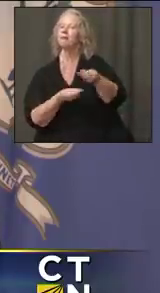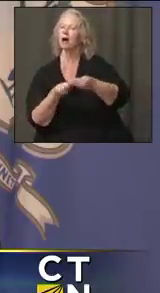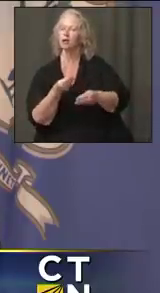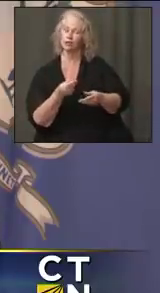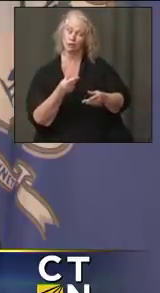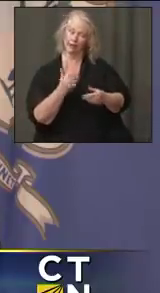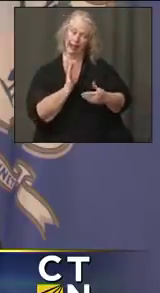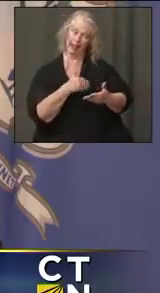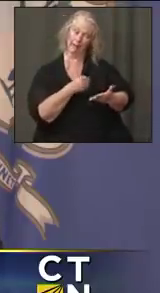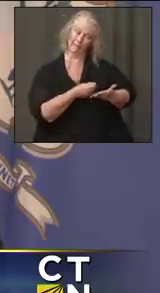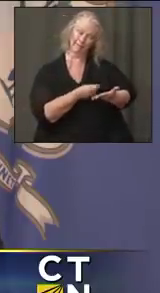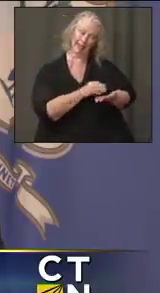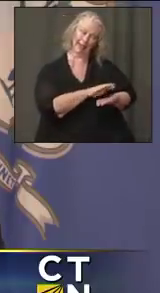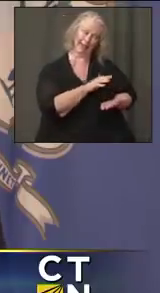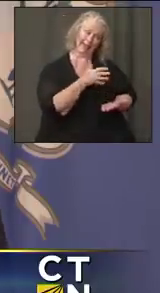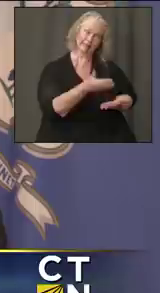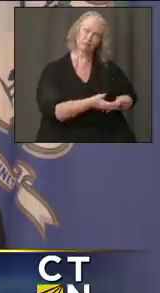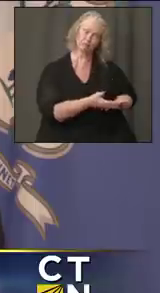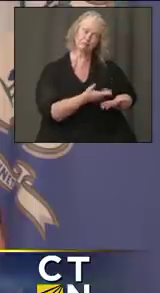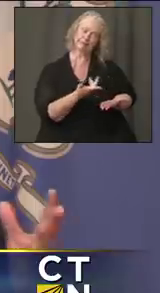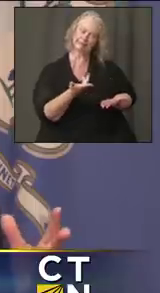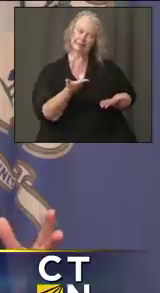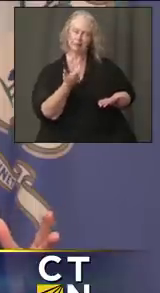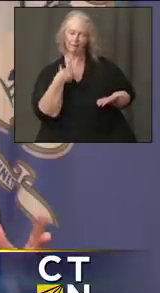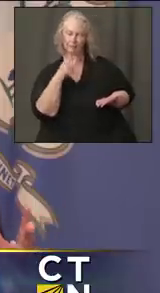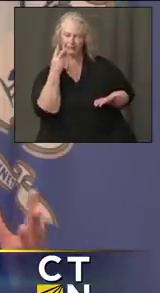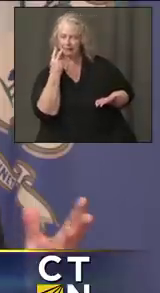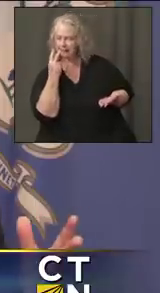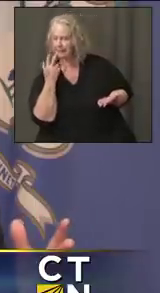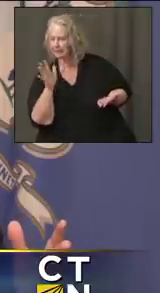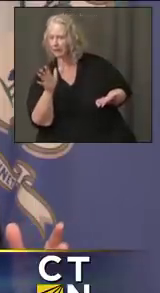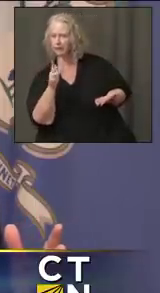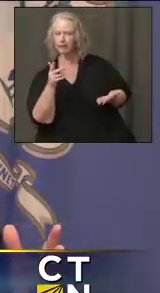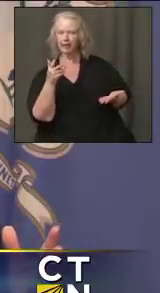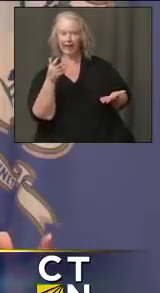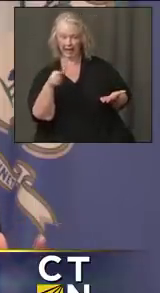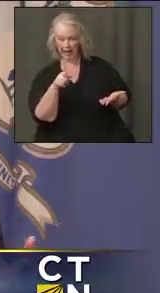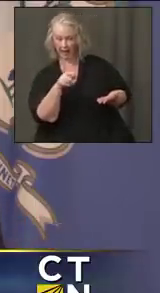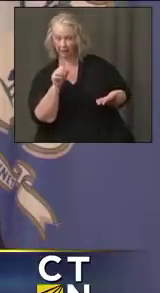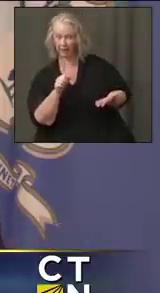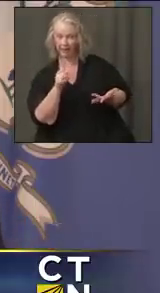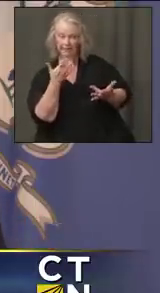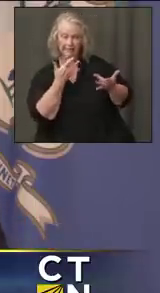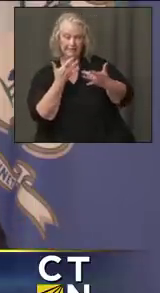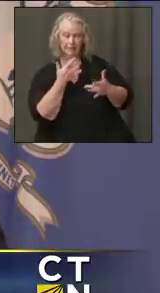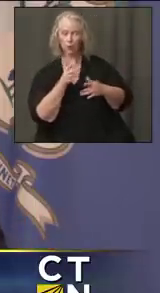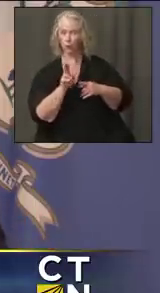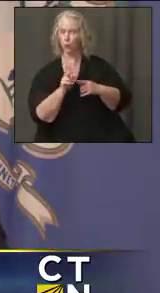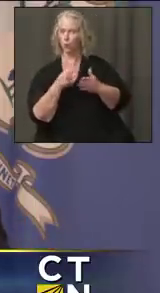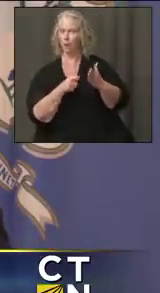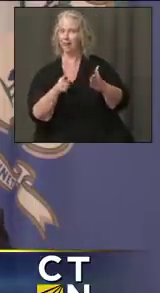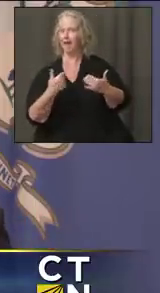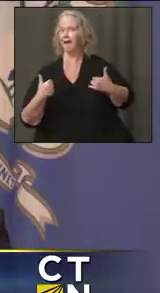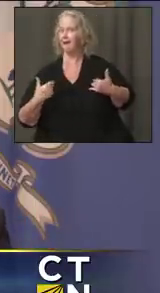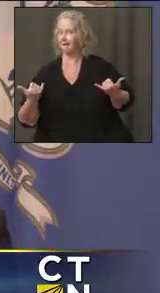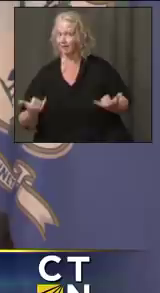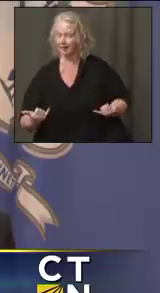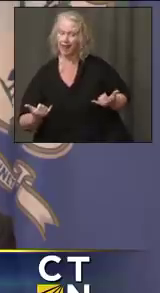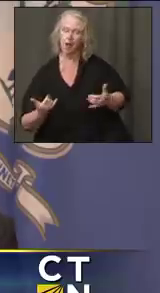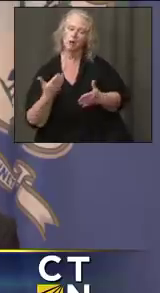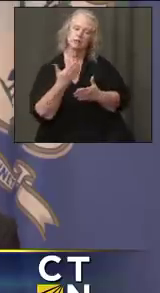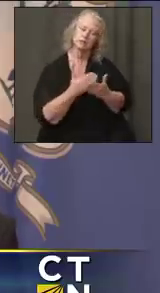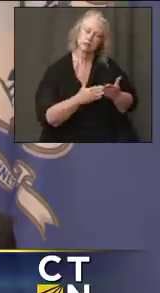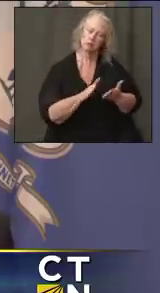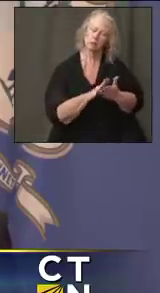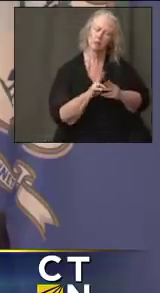do what we can to help. And we'd like to think they'll work as much as they can within the existing classroom. You've got some schools that are more crowded.